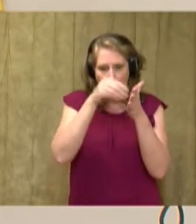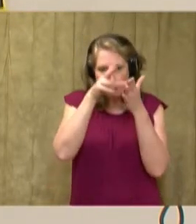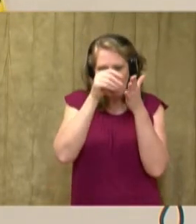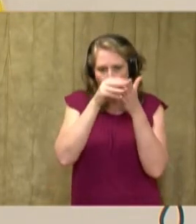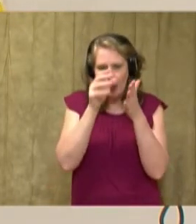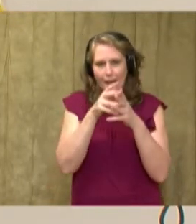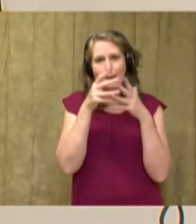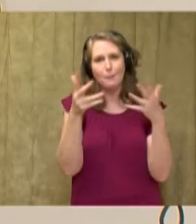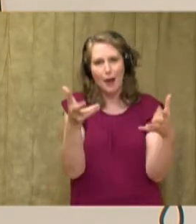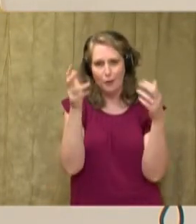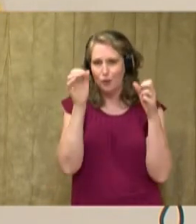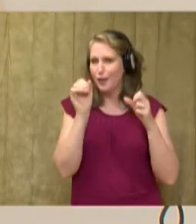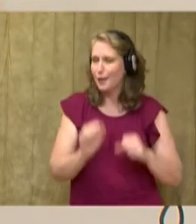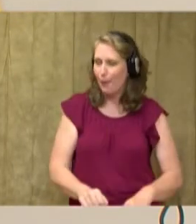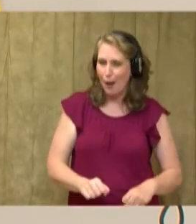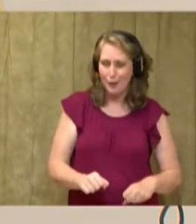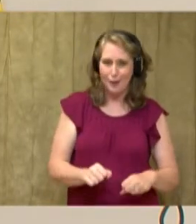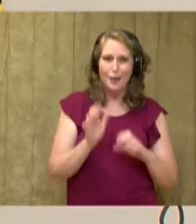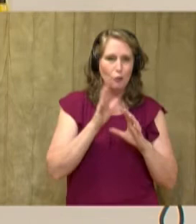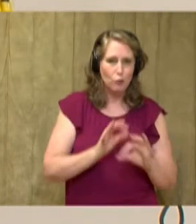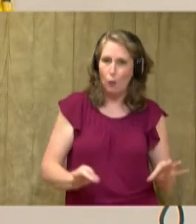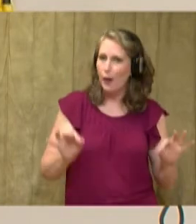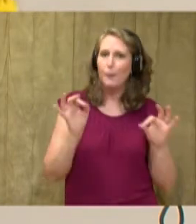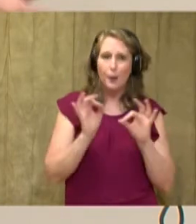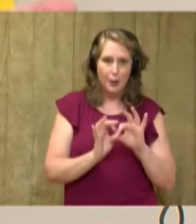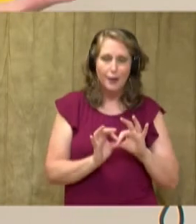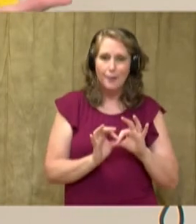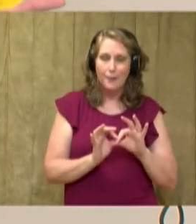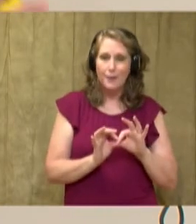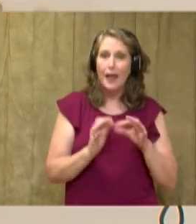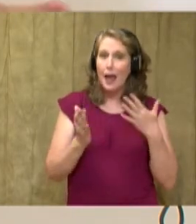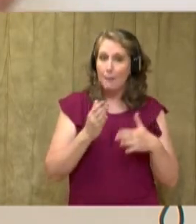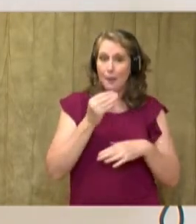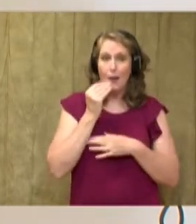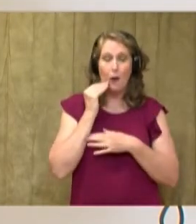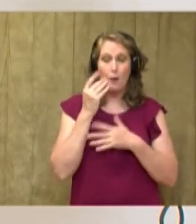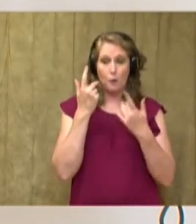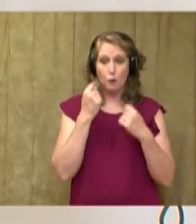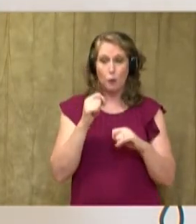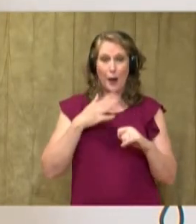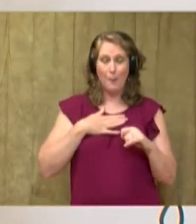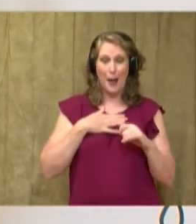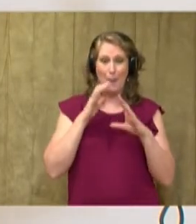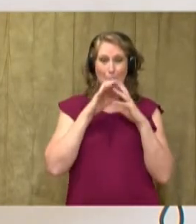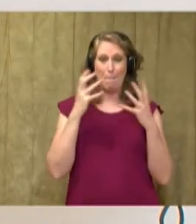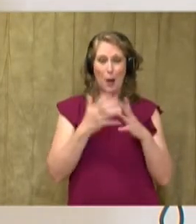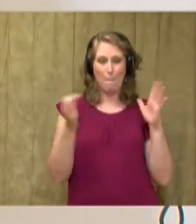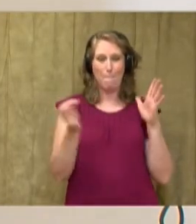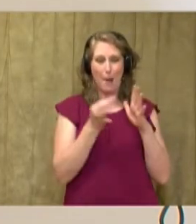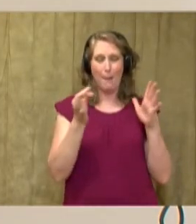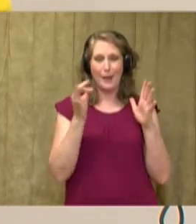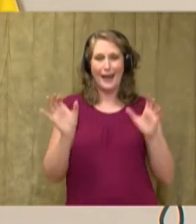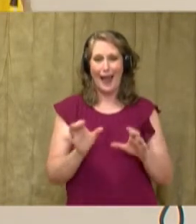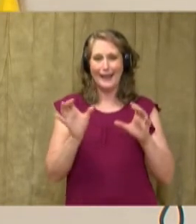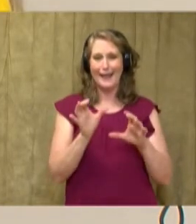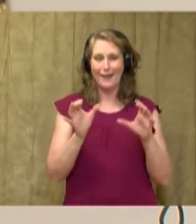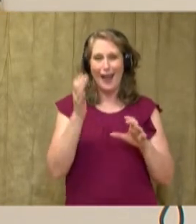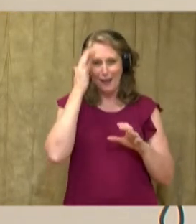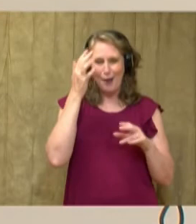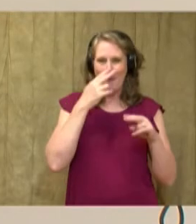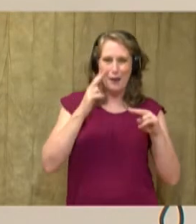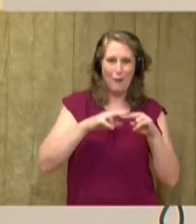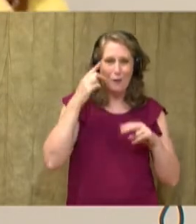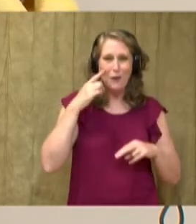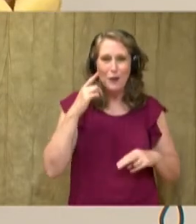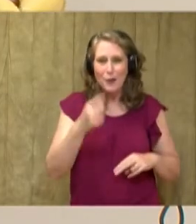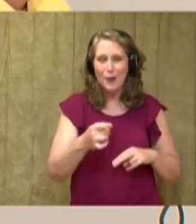informational text, because it is just as important, okay? And maybe at home you can try my balloon popping activity, or maybe it'd be something fun for